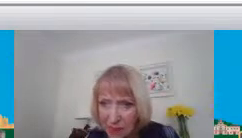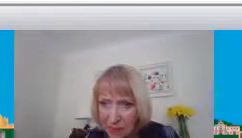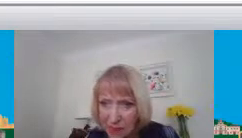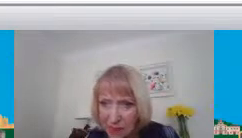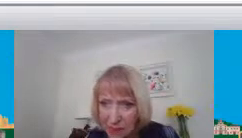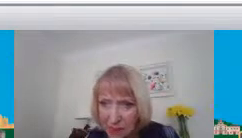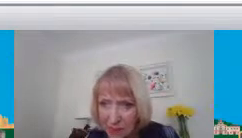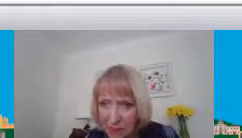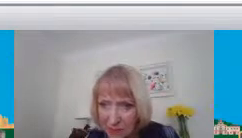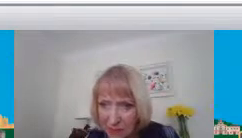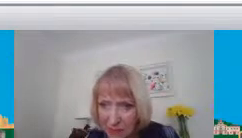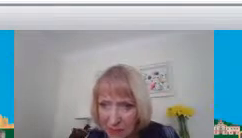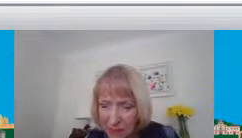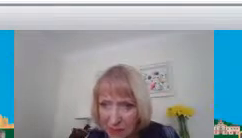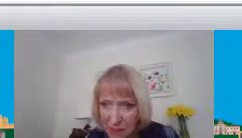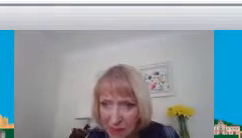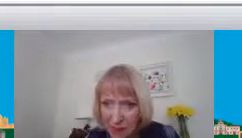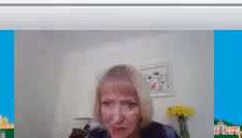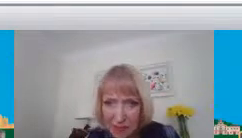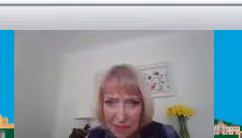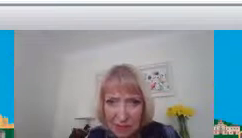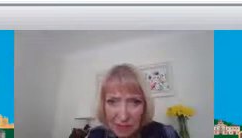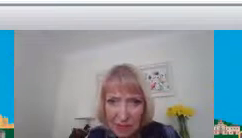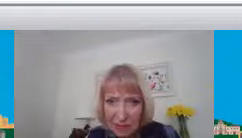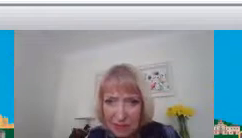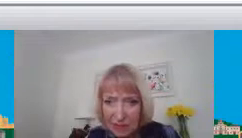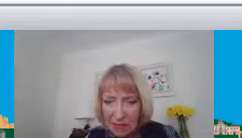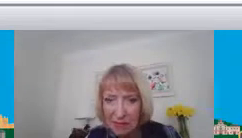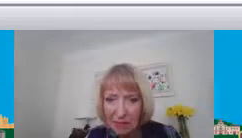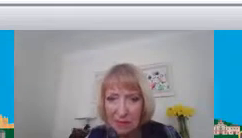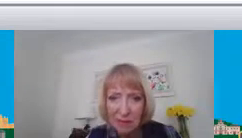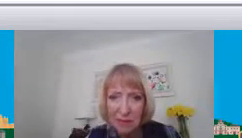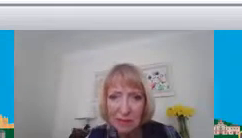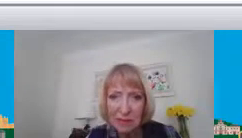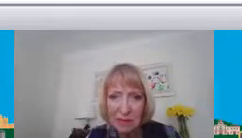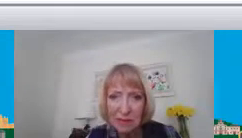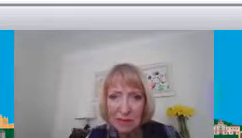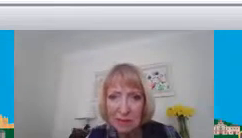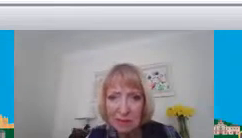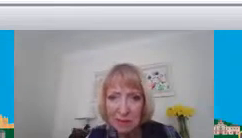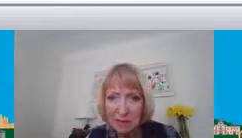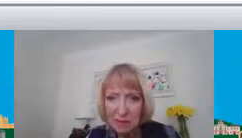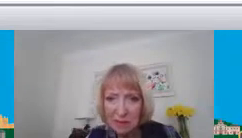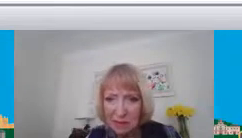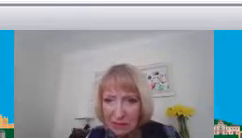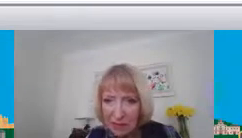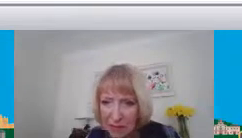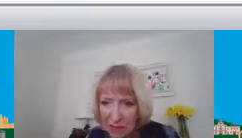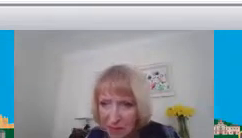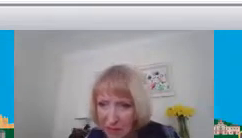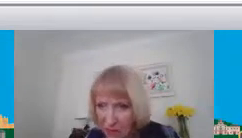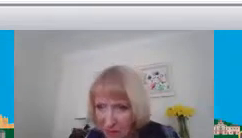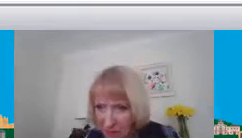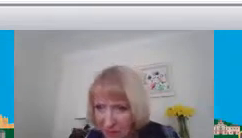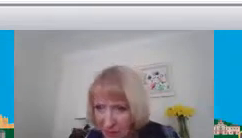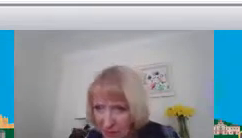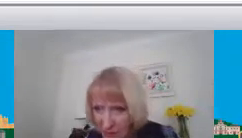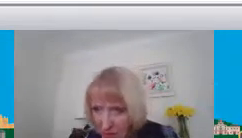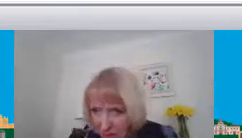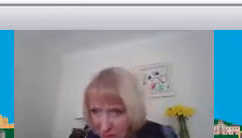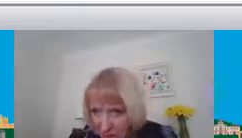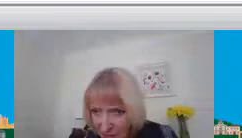a decision about what needs to happen next. As I said before, referrals can be channeled into the correct clinic, and you don't end